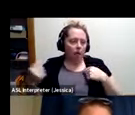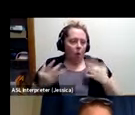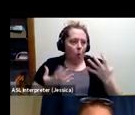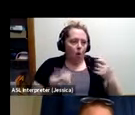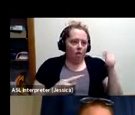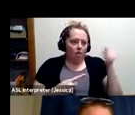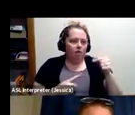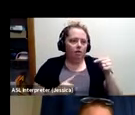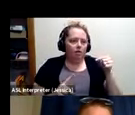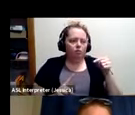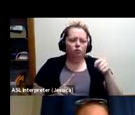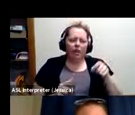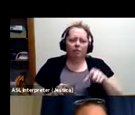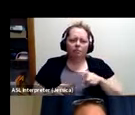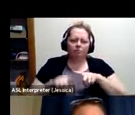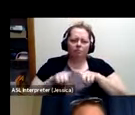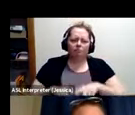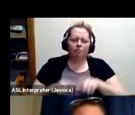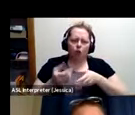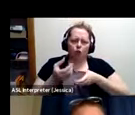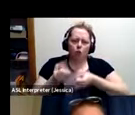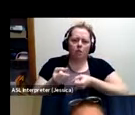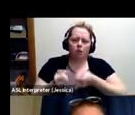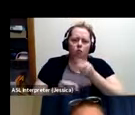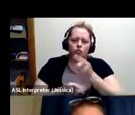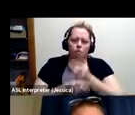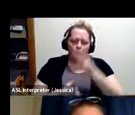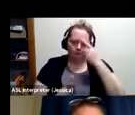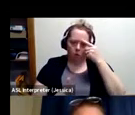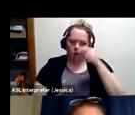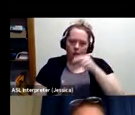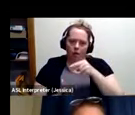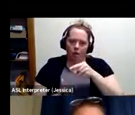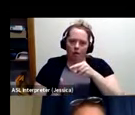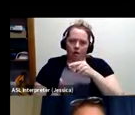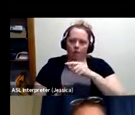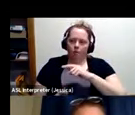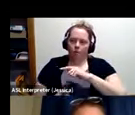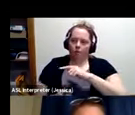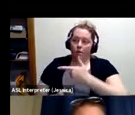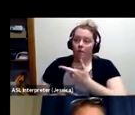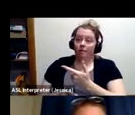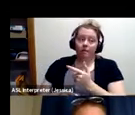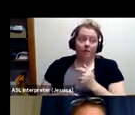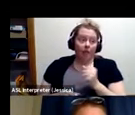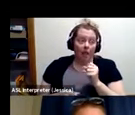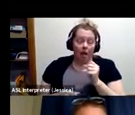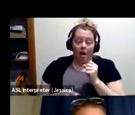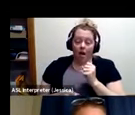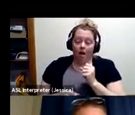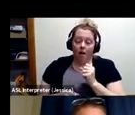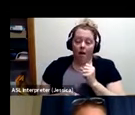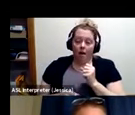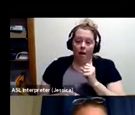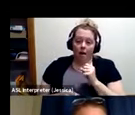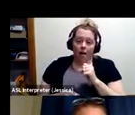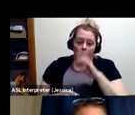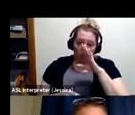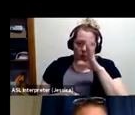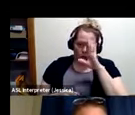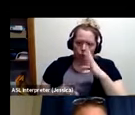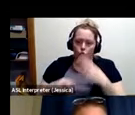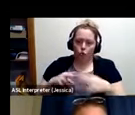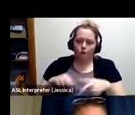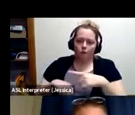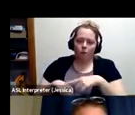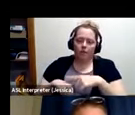them. Yeah. Absolutely. And we're short on time, but Coley, I know you also work with youth a lot, so I'm going to